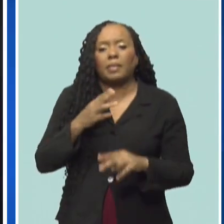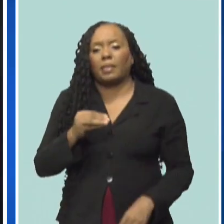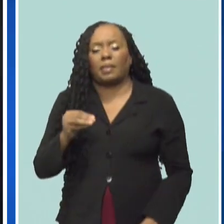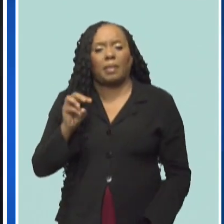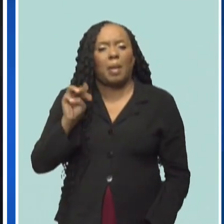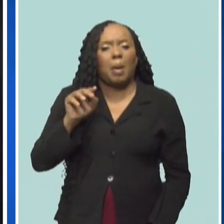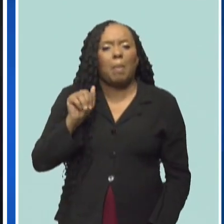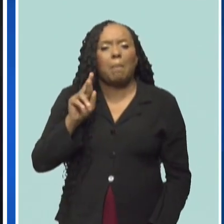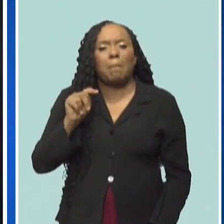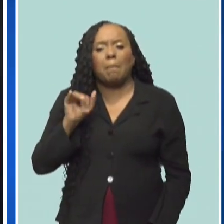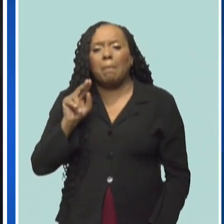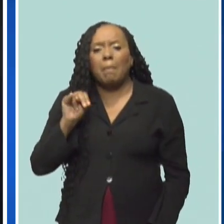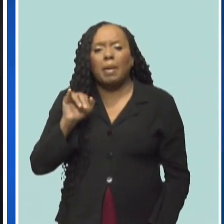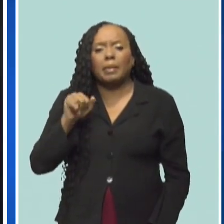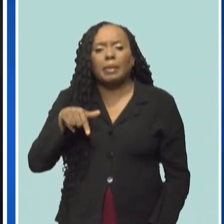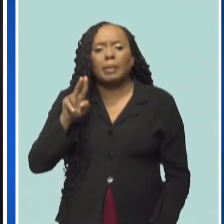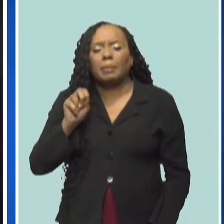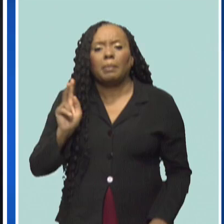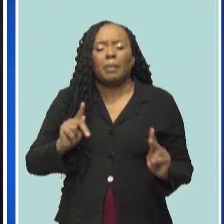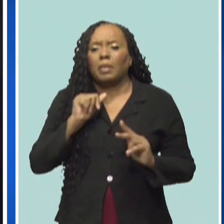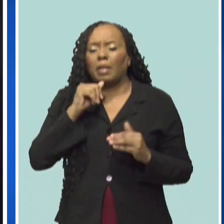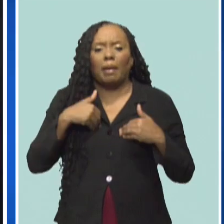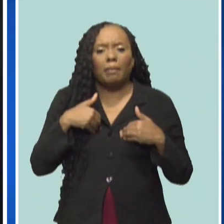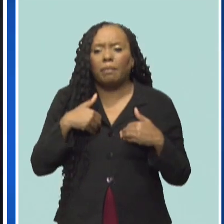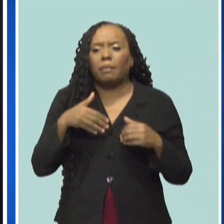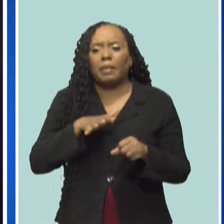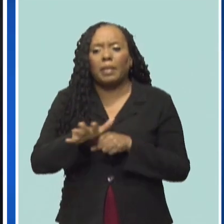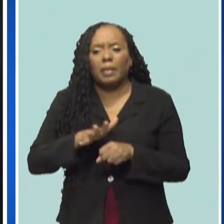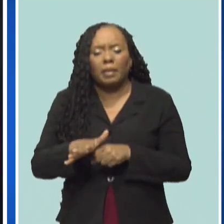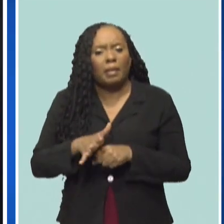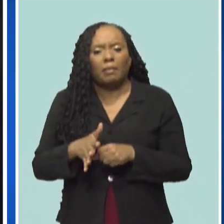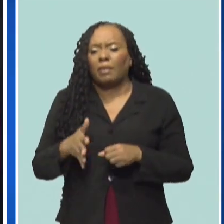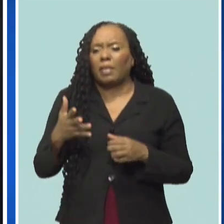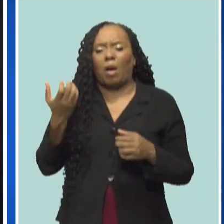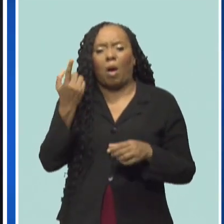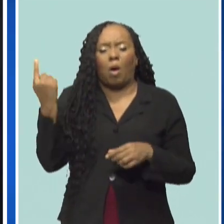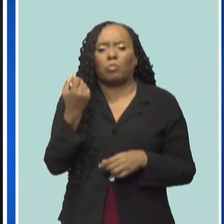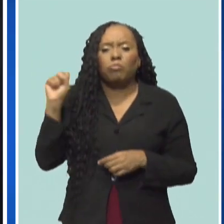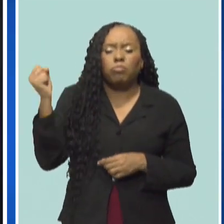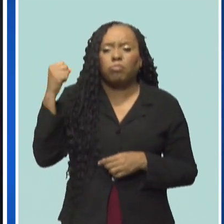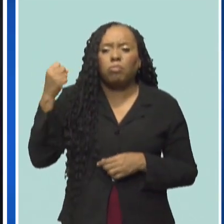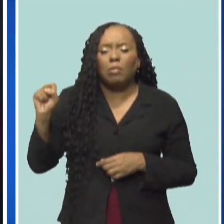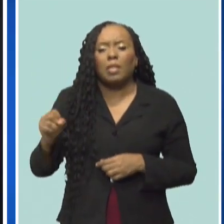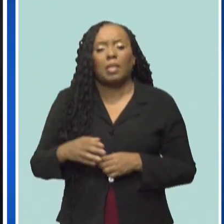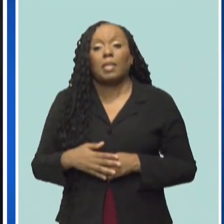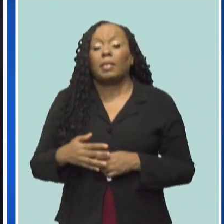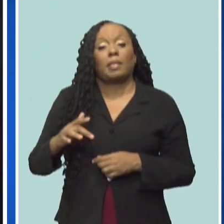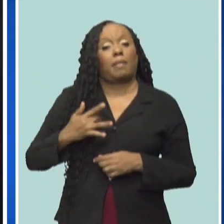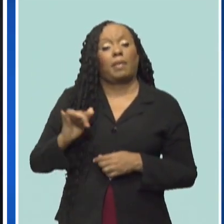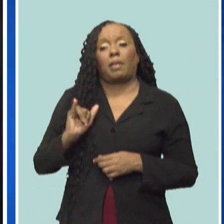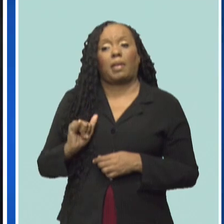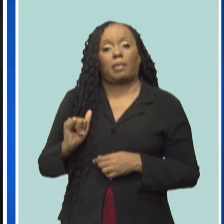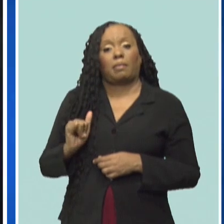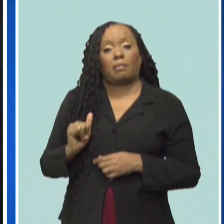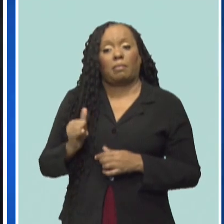and they believe that it is bad now under Biden. It will be bad under Kamala Harris, and that maybe it will be better under Trump. And I think it's a simple